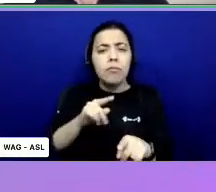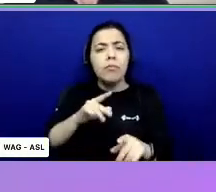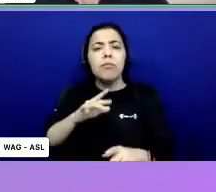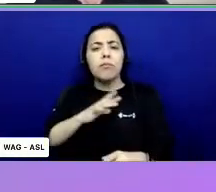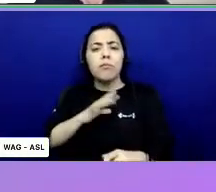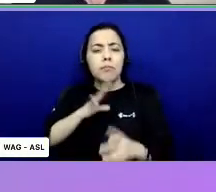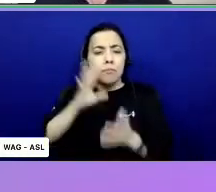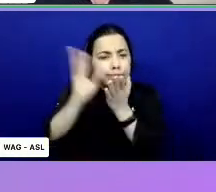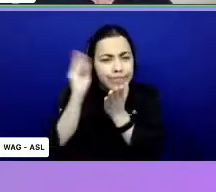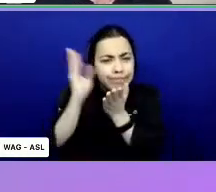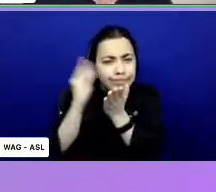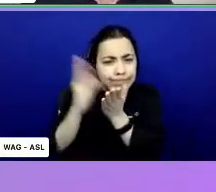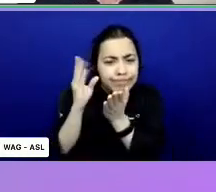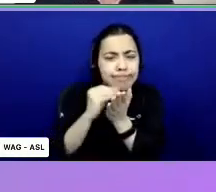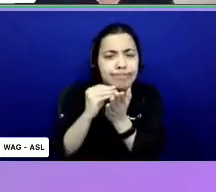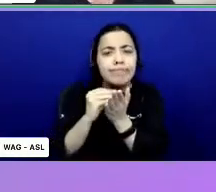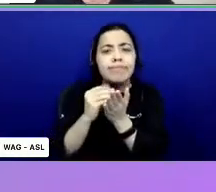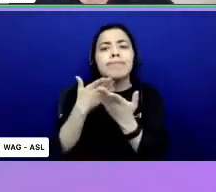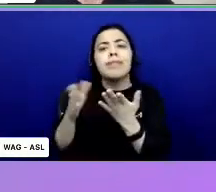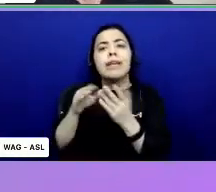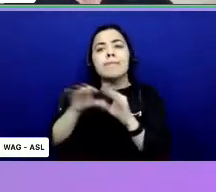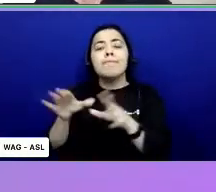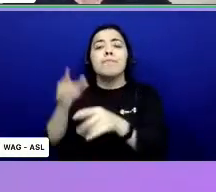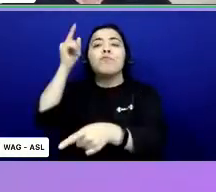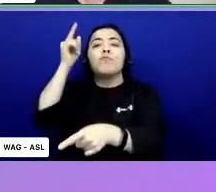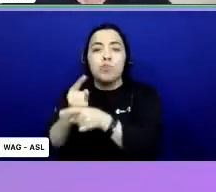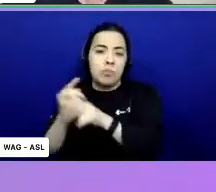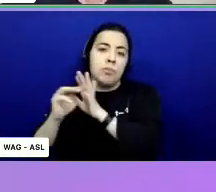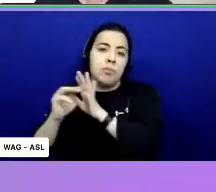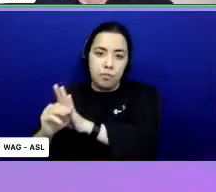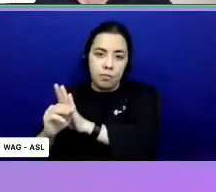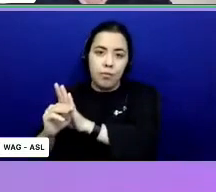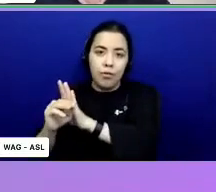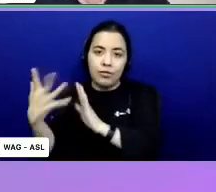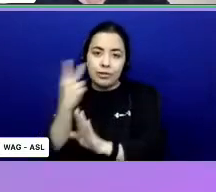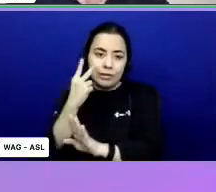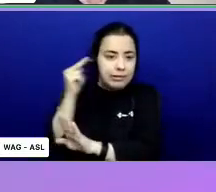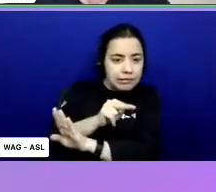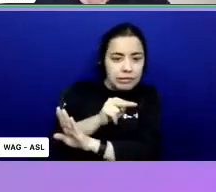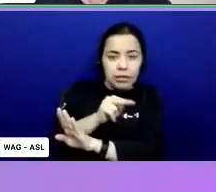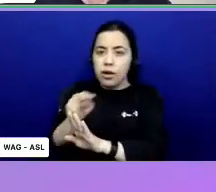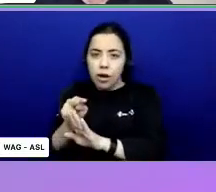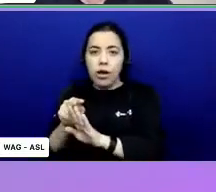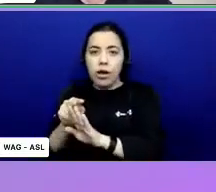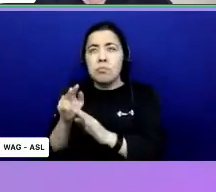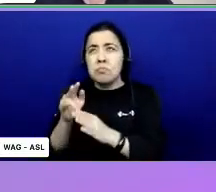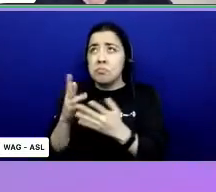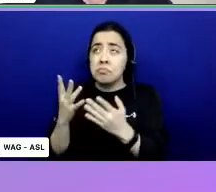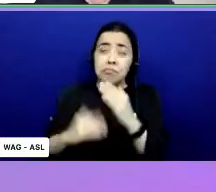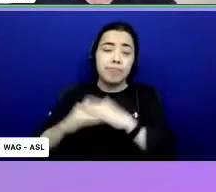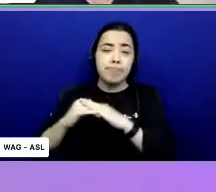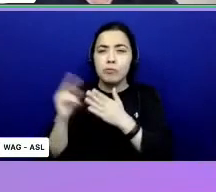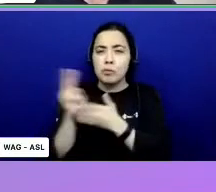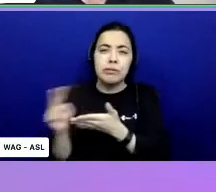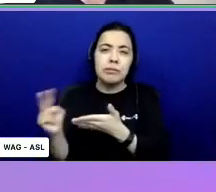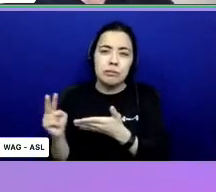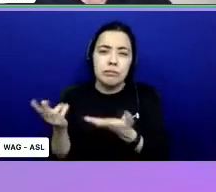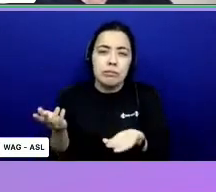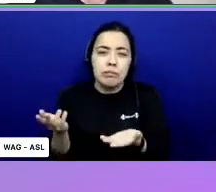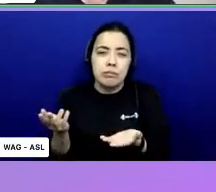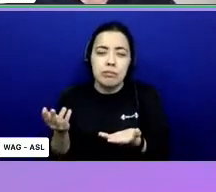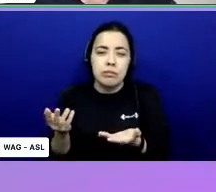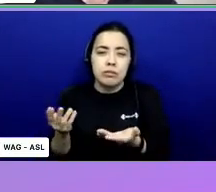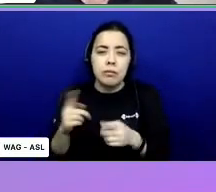about that data point and deploy the correct model that has seen that data point is at most 2 weeks.